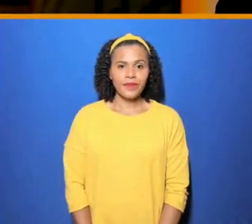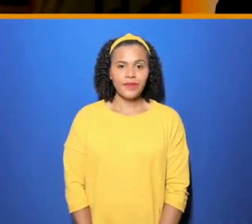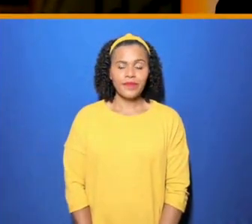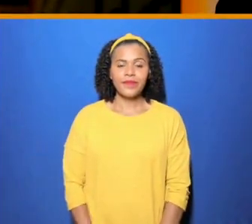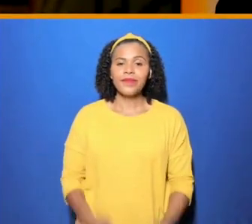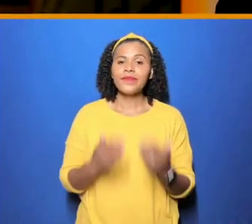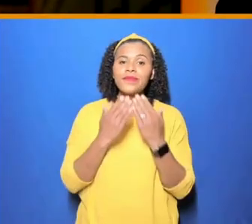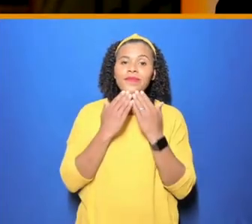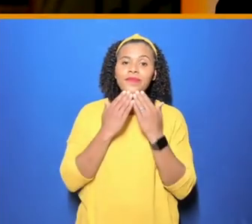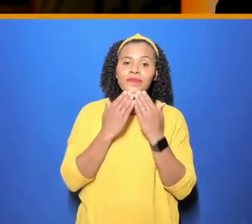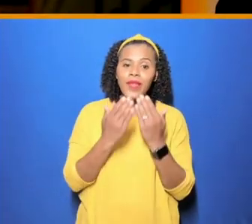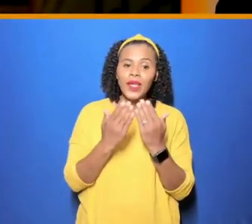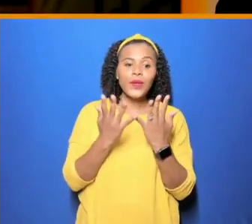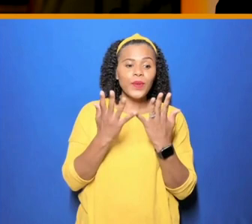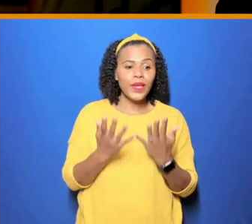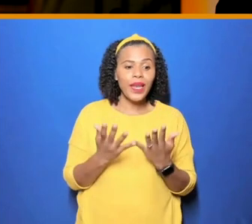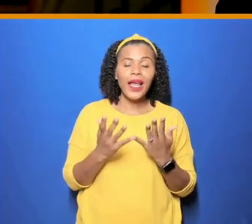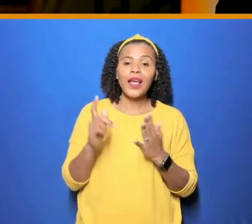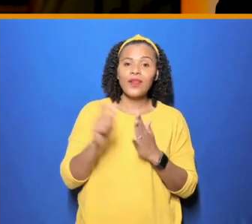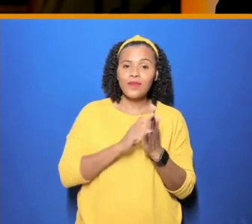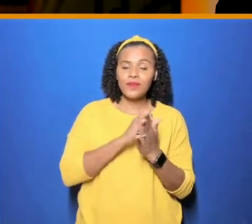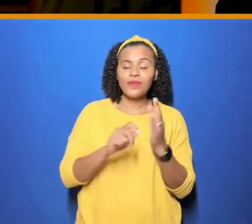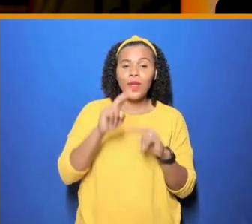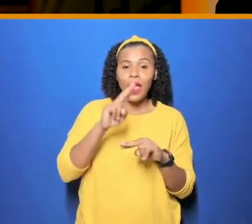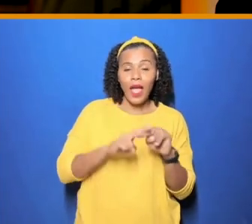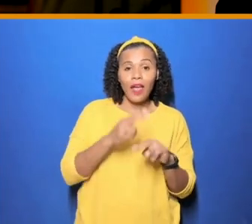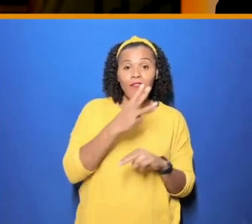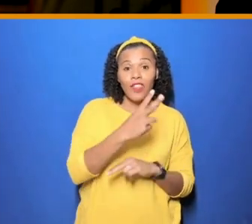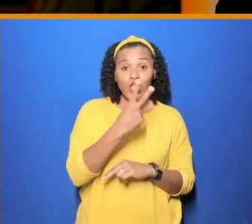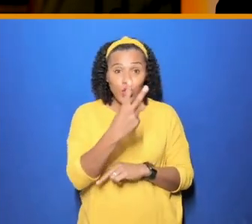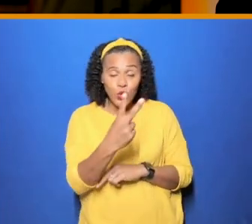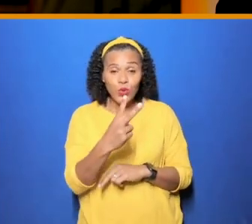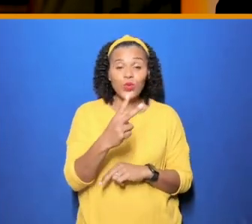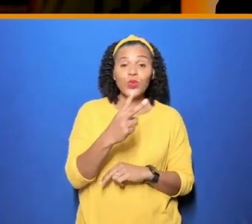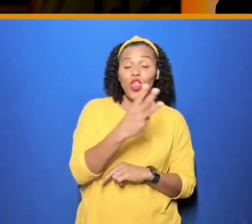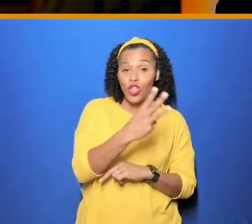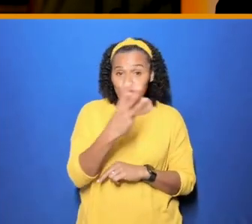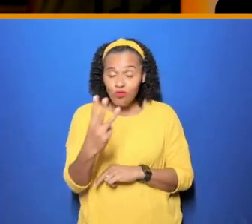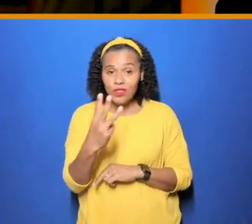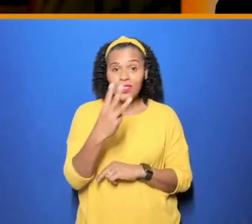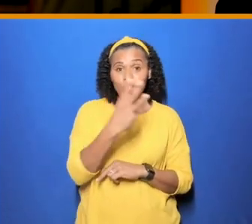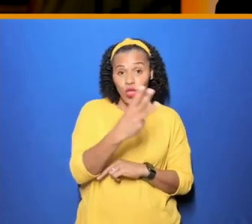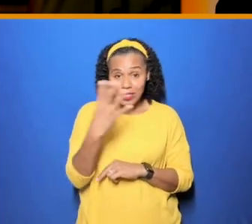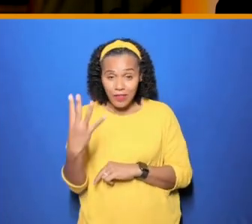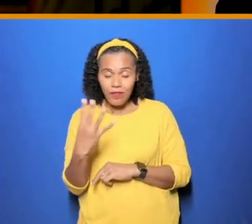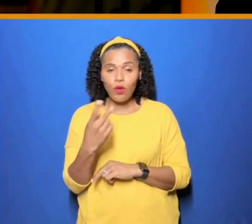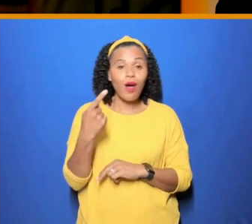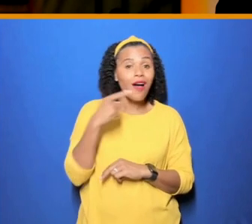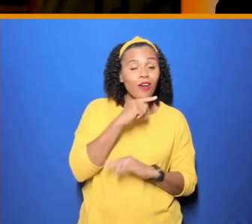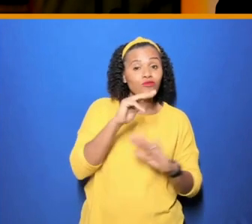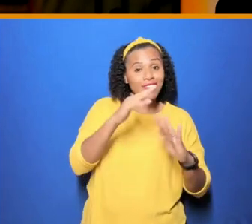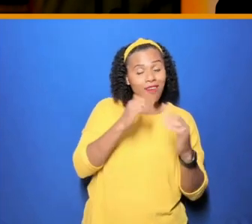Thank you. So we've now voted on F32, 33 and 34, and 109 in favour and